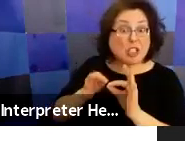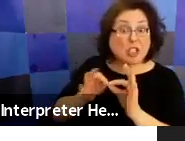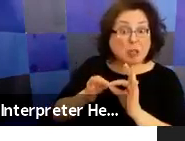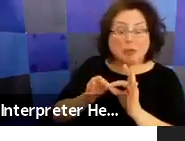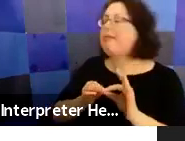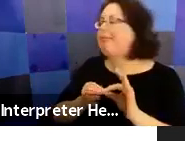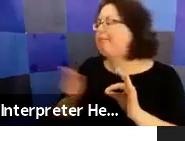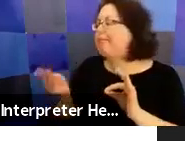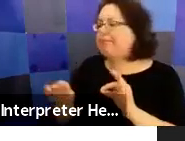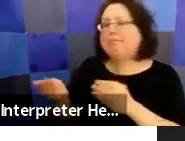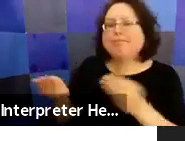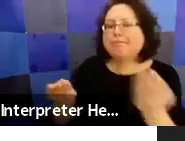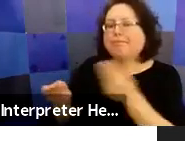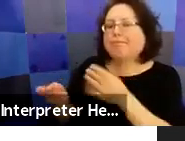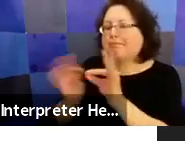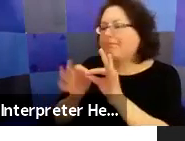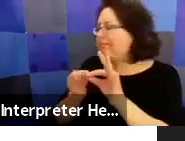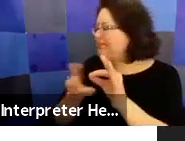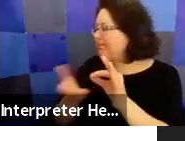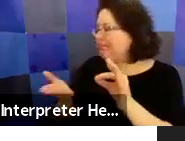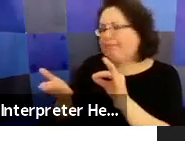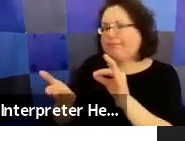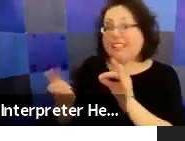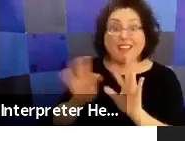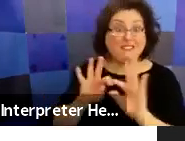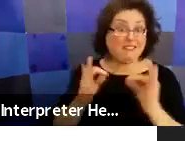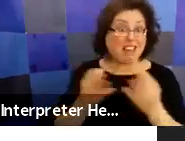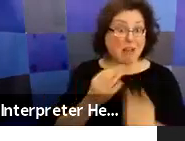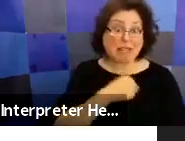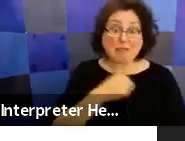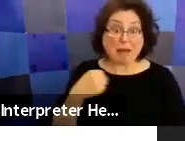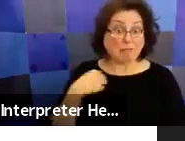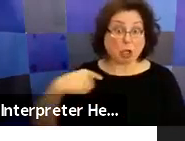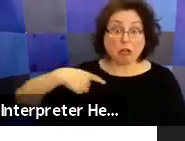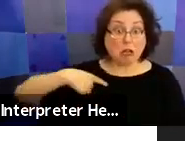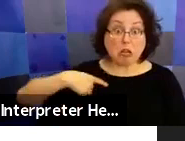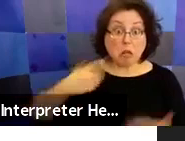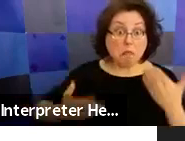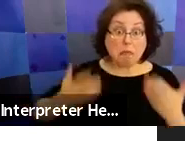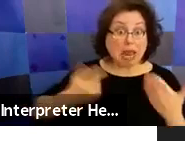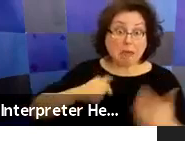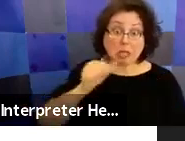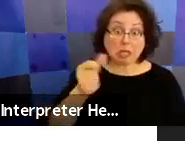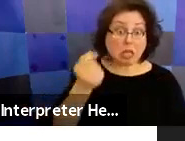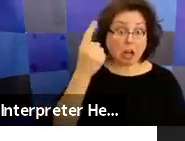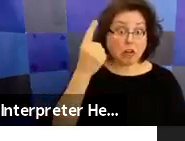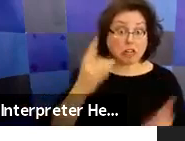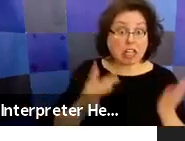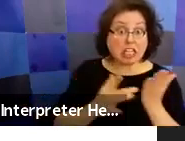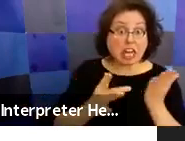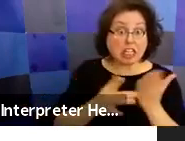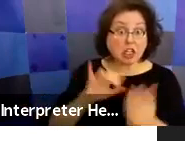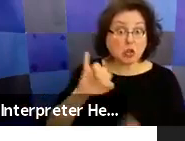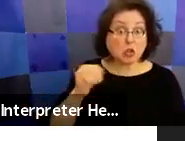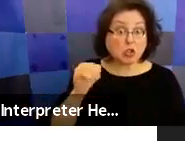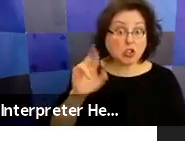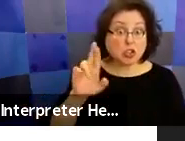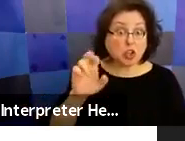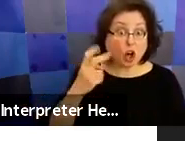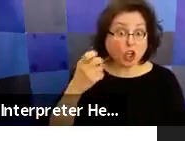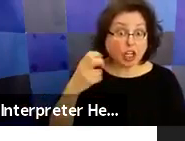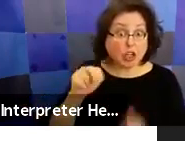somebody, the family member may not understand the technical jargon, may not understand